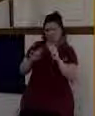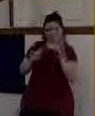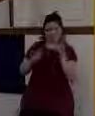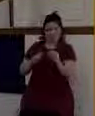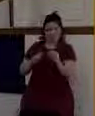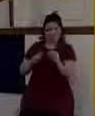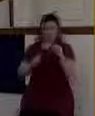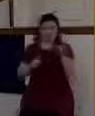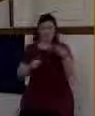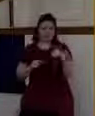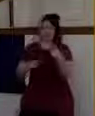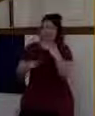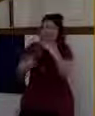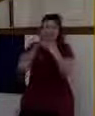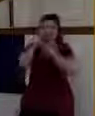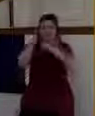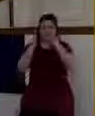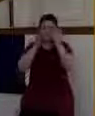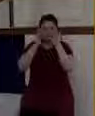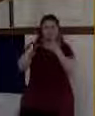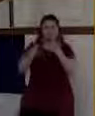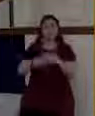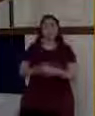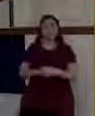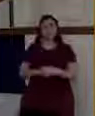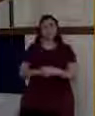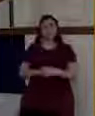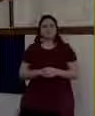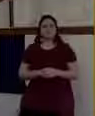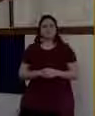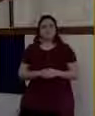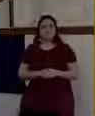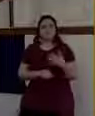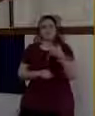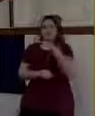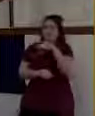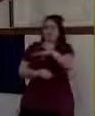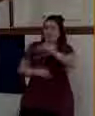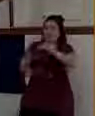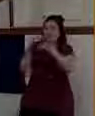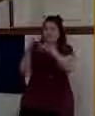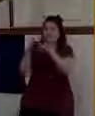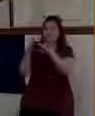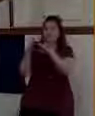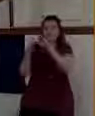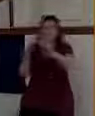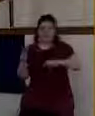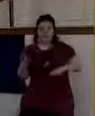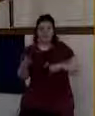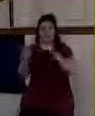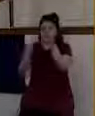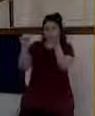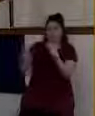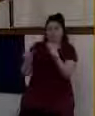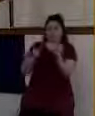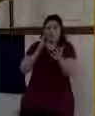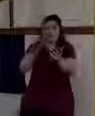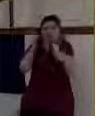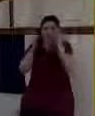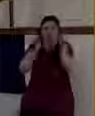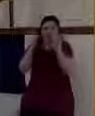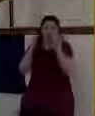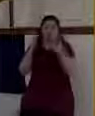that this young prophet had heaped upon the king and upon the city of Bethel and upon the altar itself. So he's determined to go find